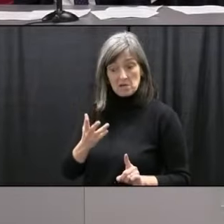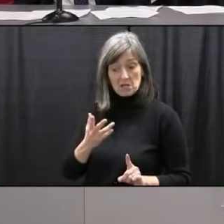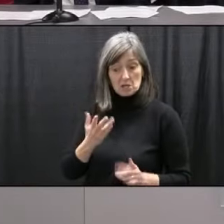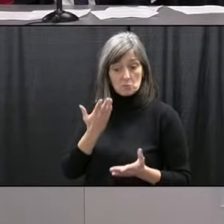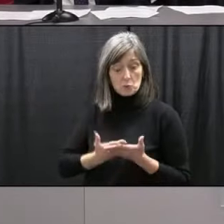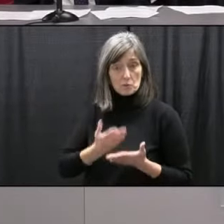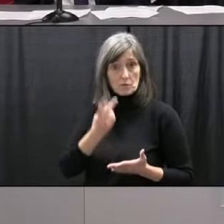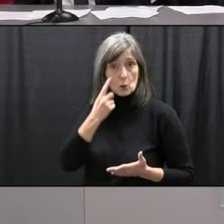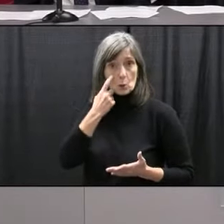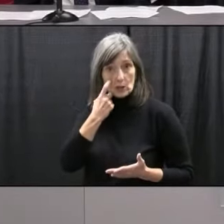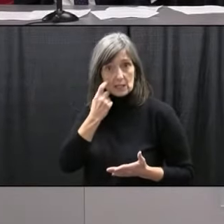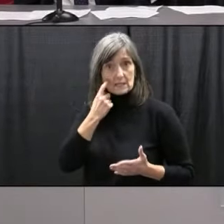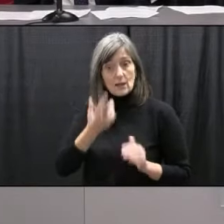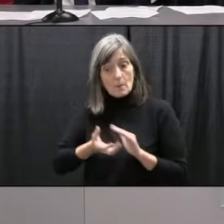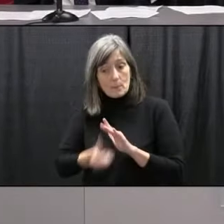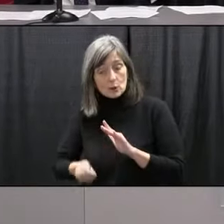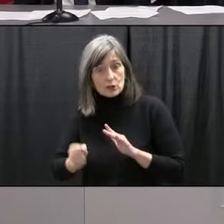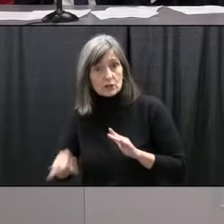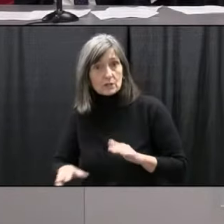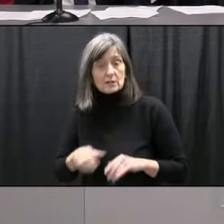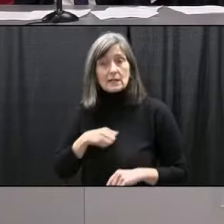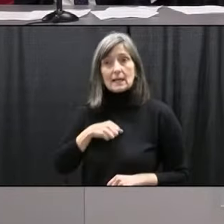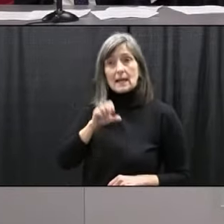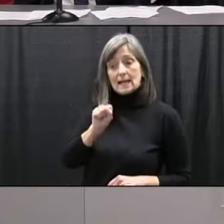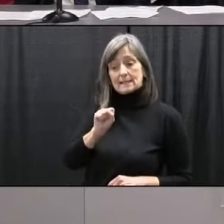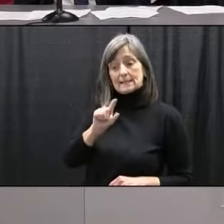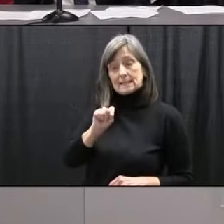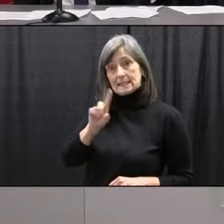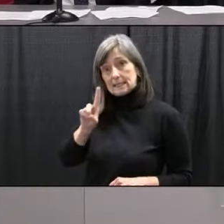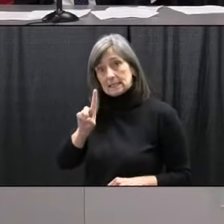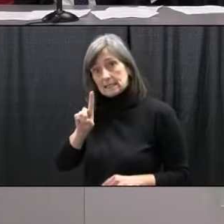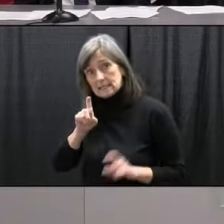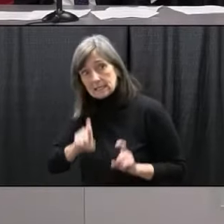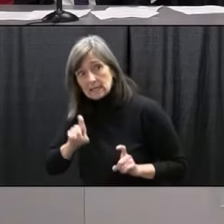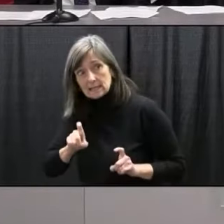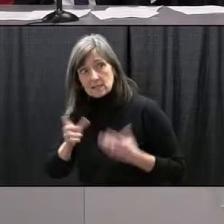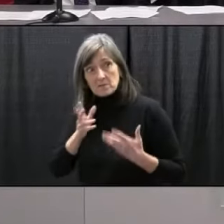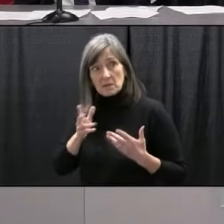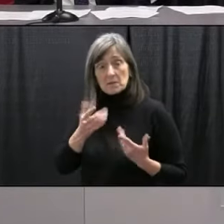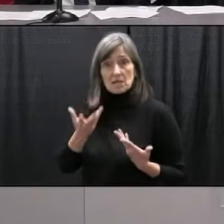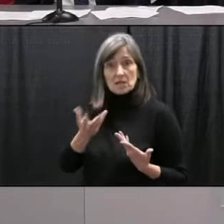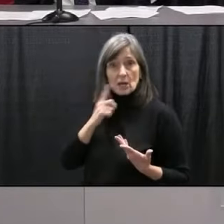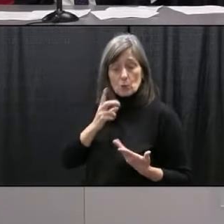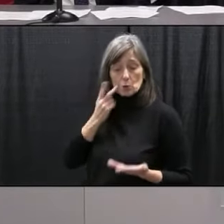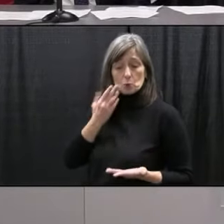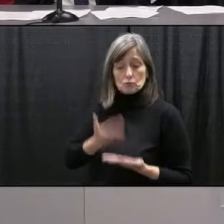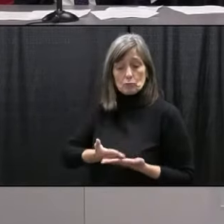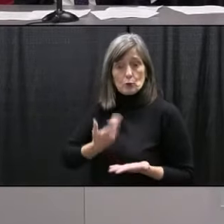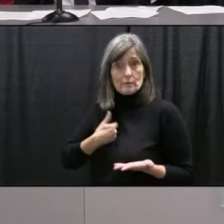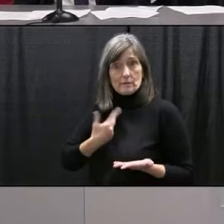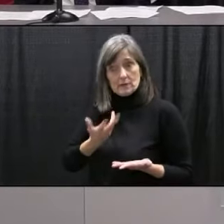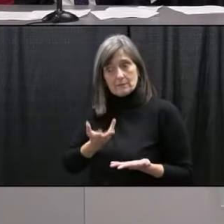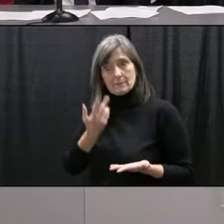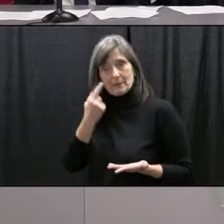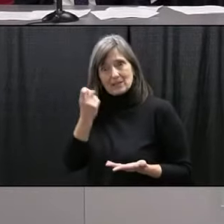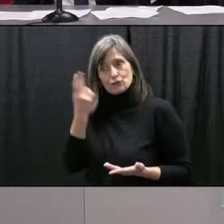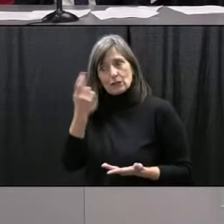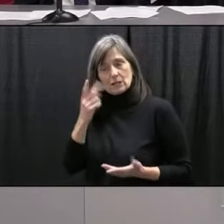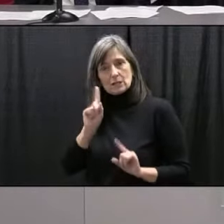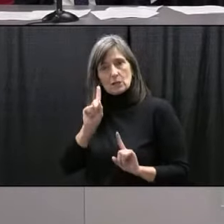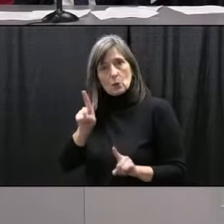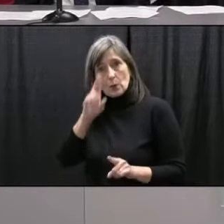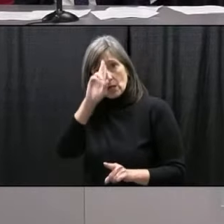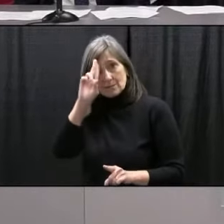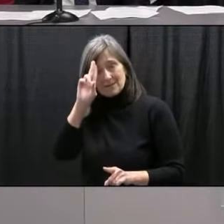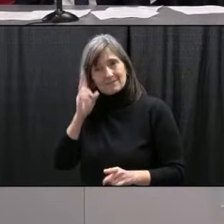abortion, got an STI test, for example. So what would you say to people who are now afraid that there may be very